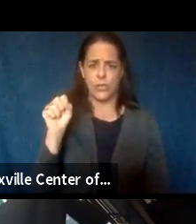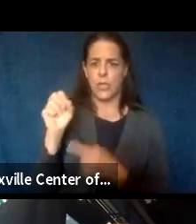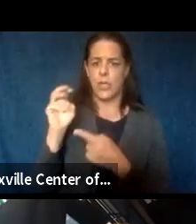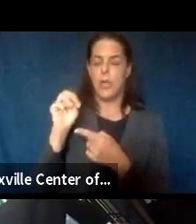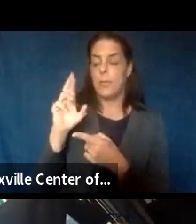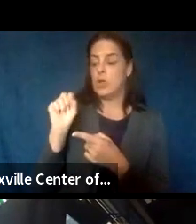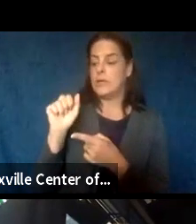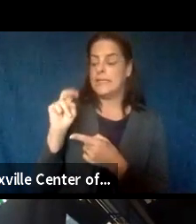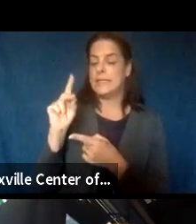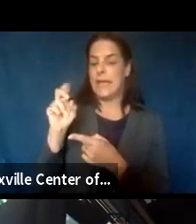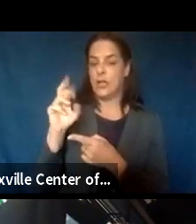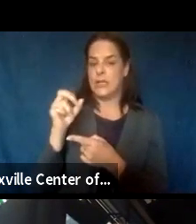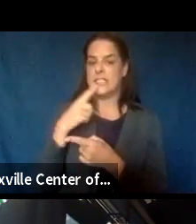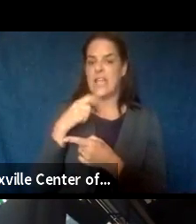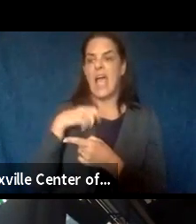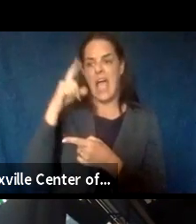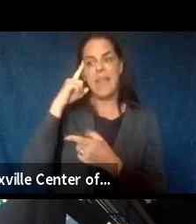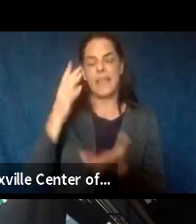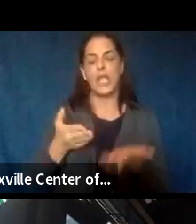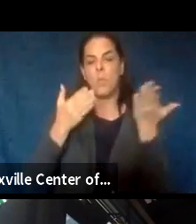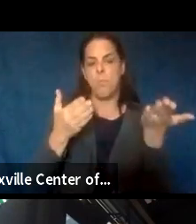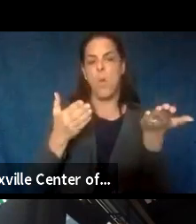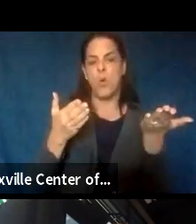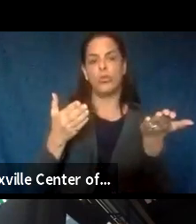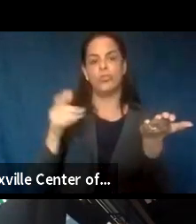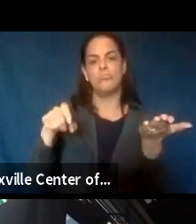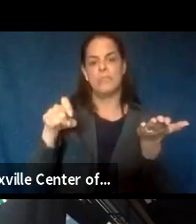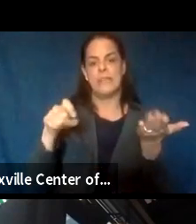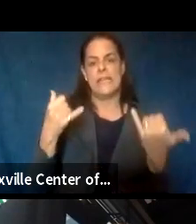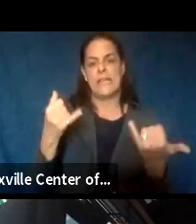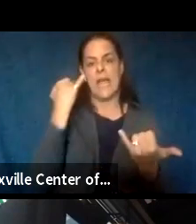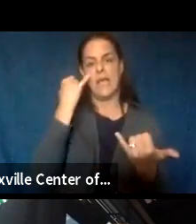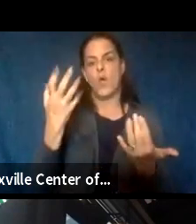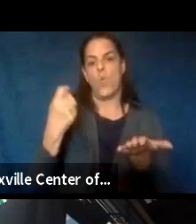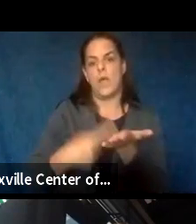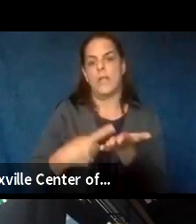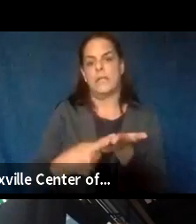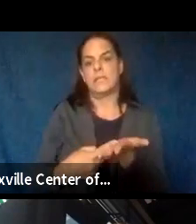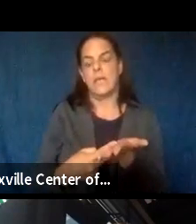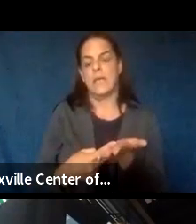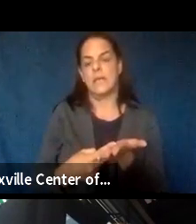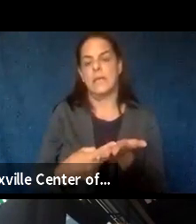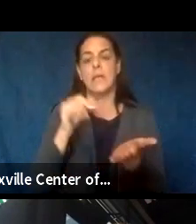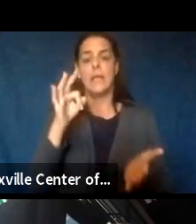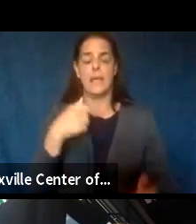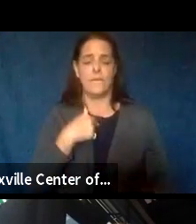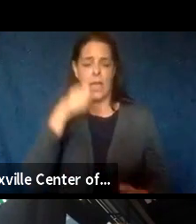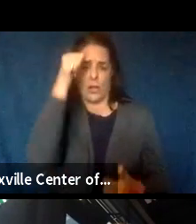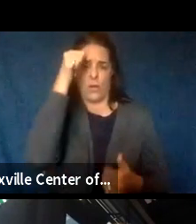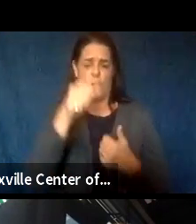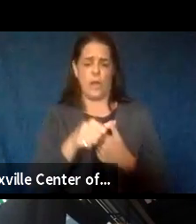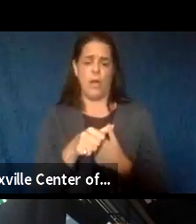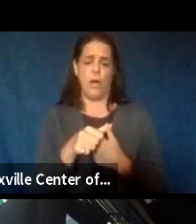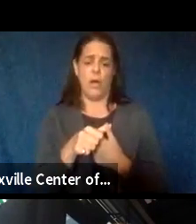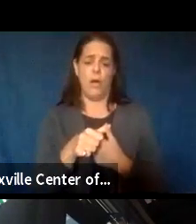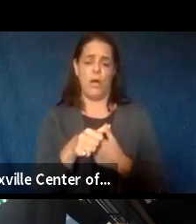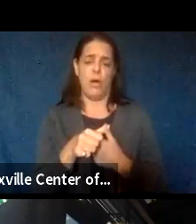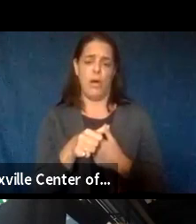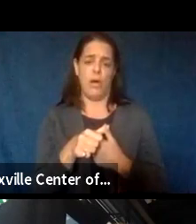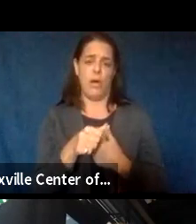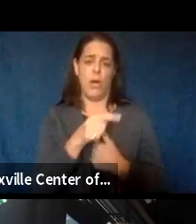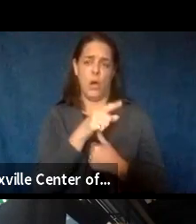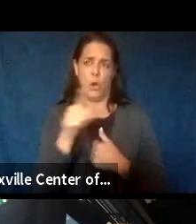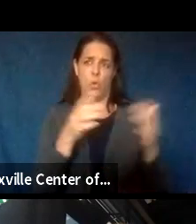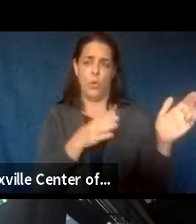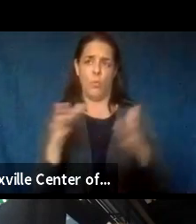a motion is in order at this point if you want to discuss. If I recall, you were going